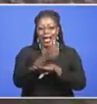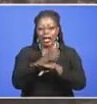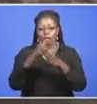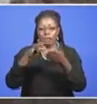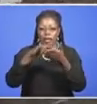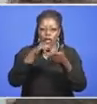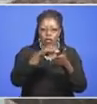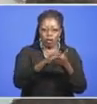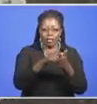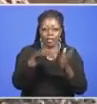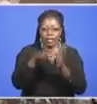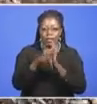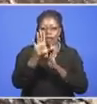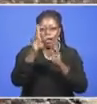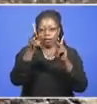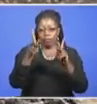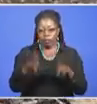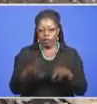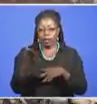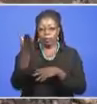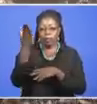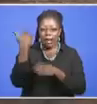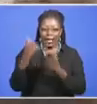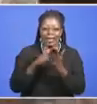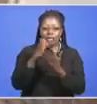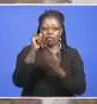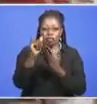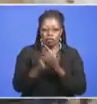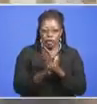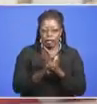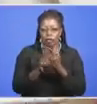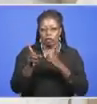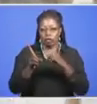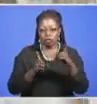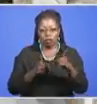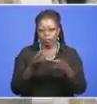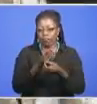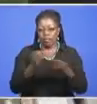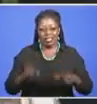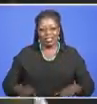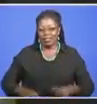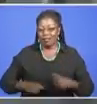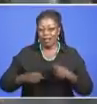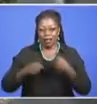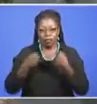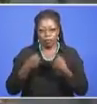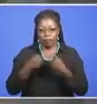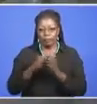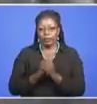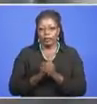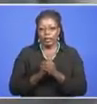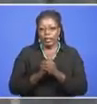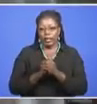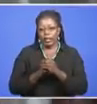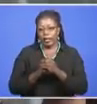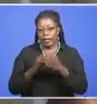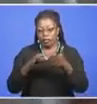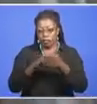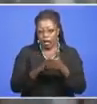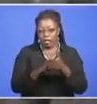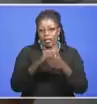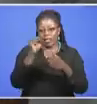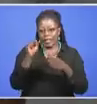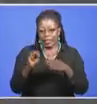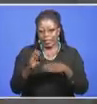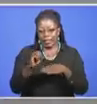killed five people back in January, describing the crash as unsurvivable. The plane went down off San Andrus. Much